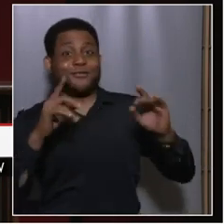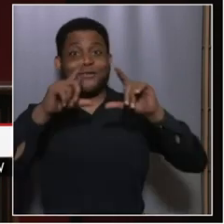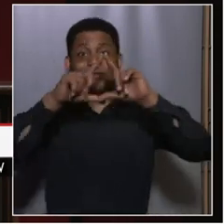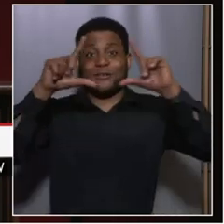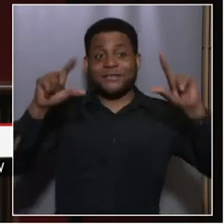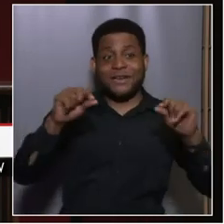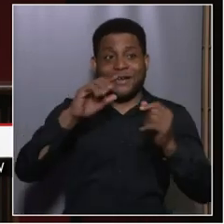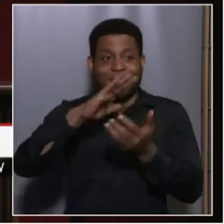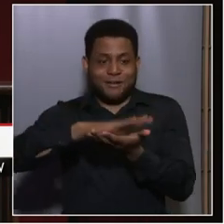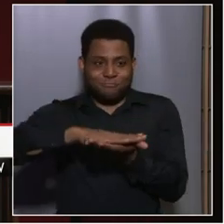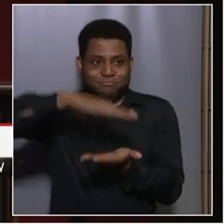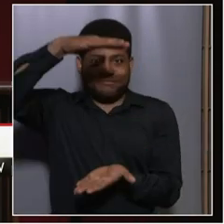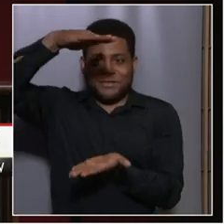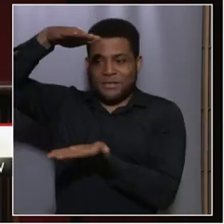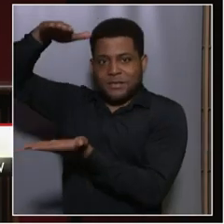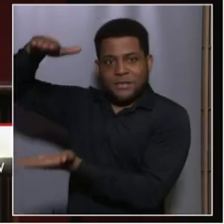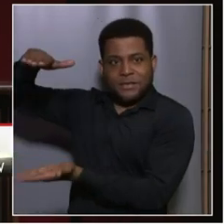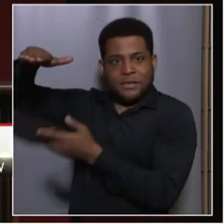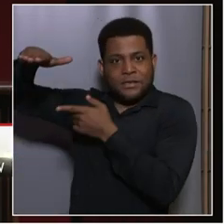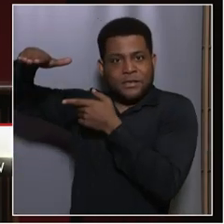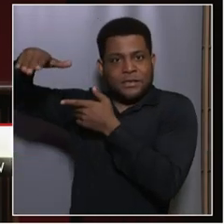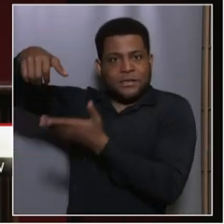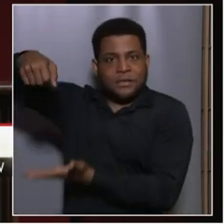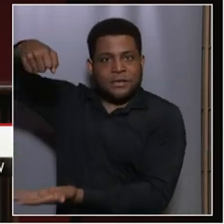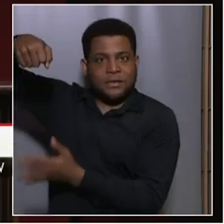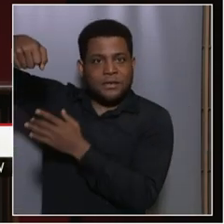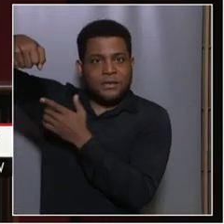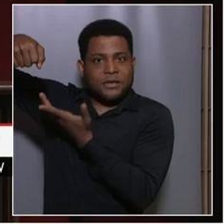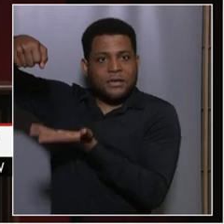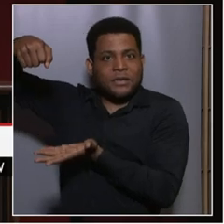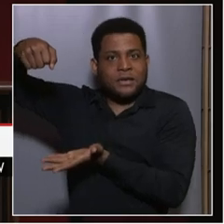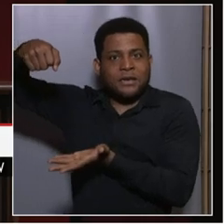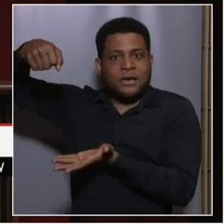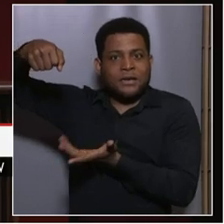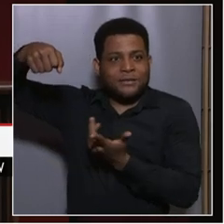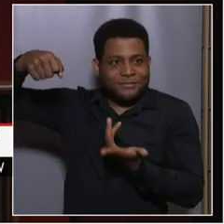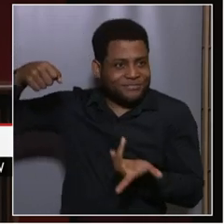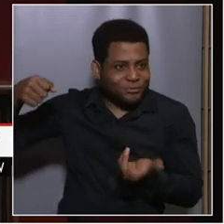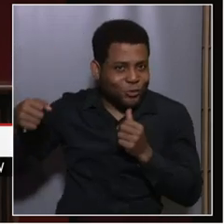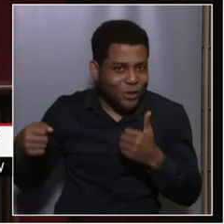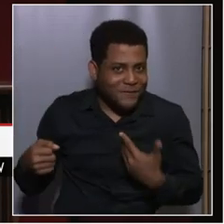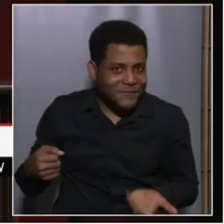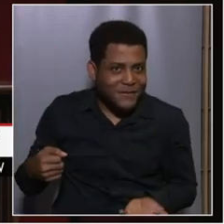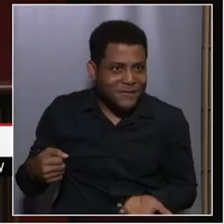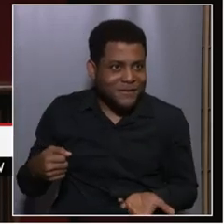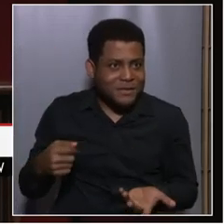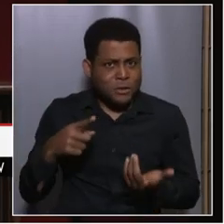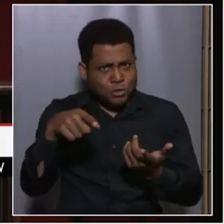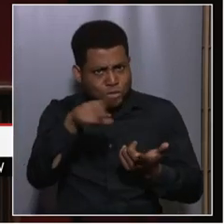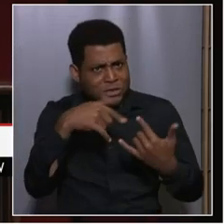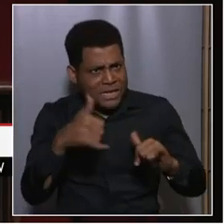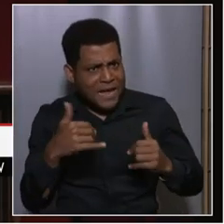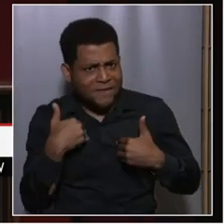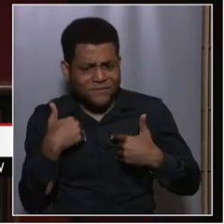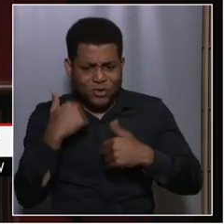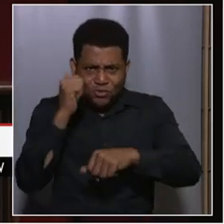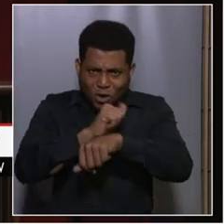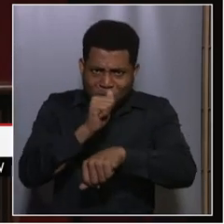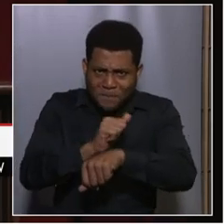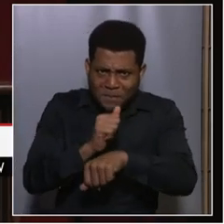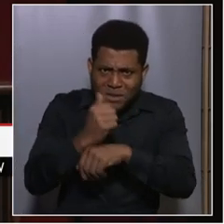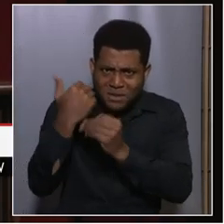But do you still have a job to do? You still have a job to do. So sometimes when I've had this